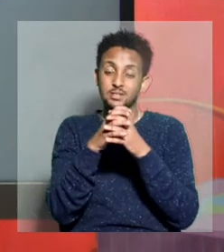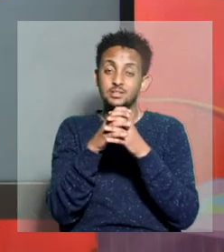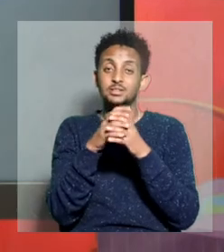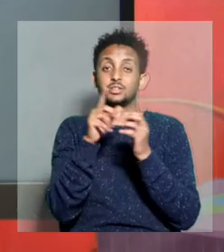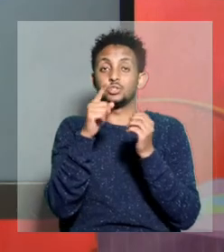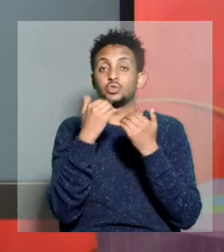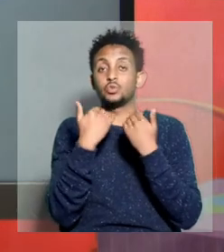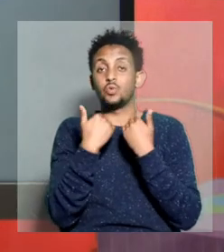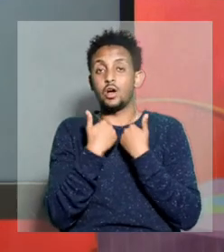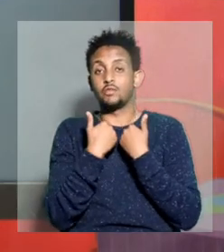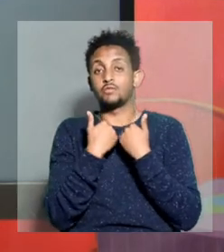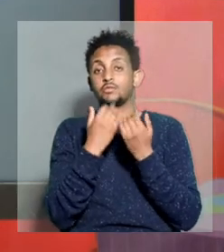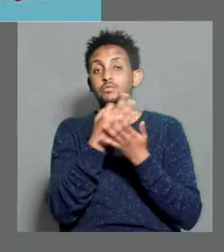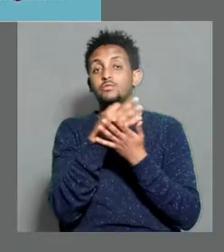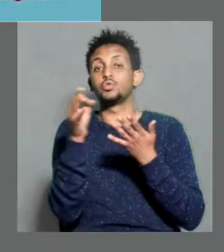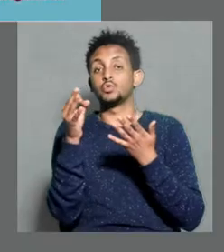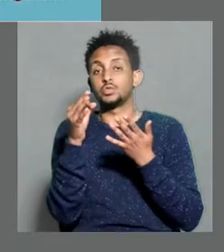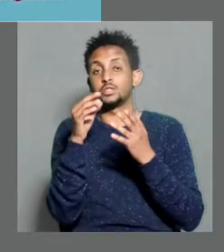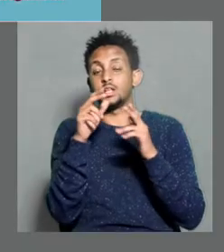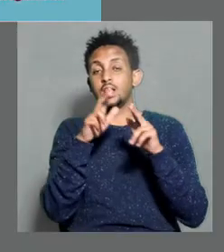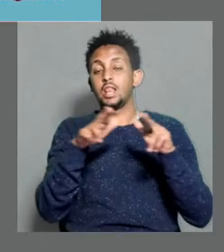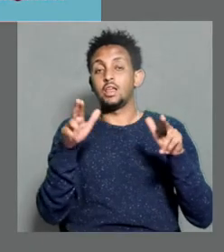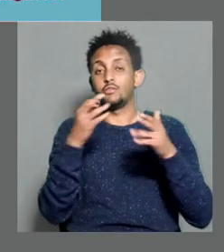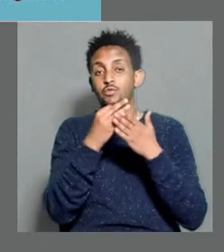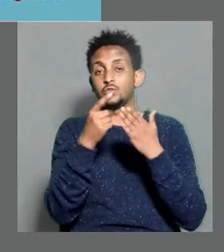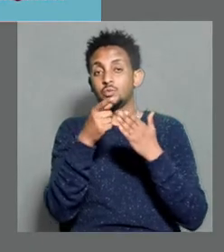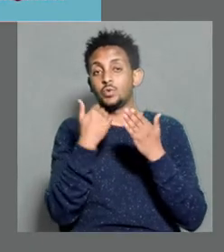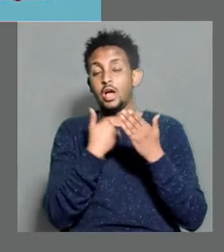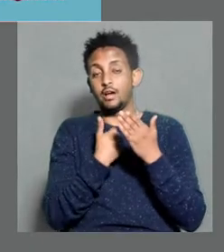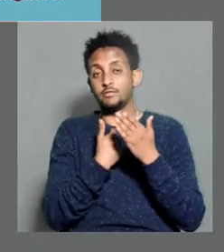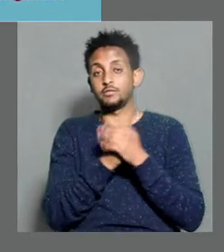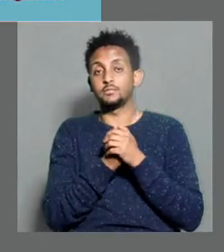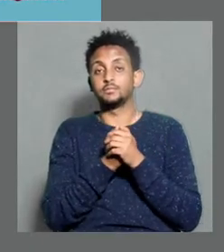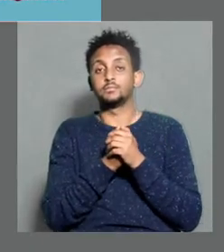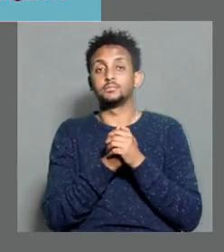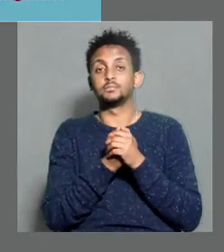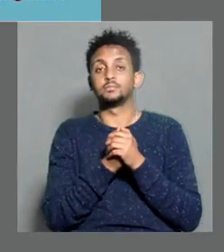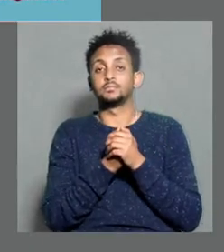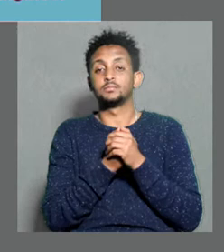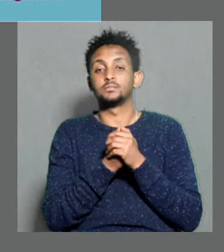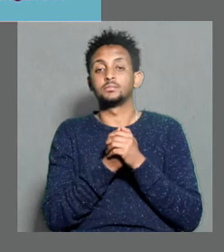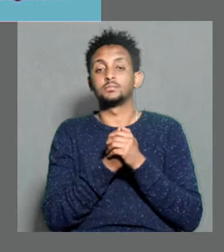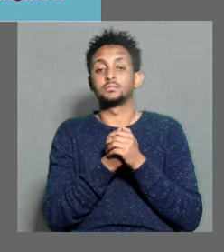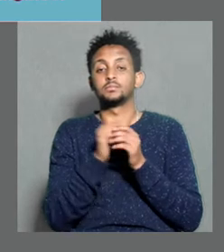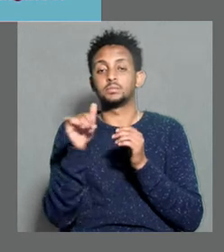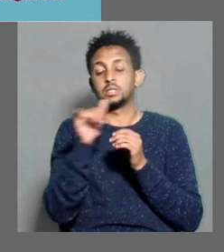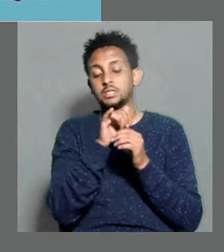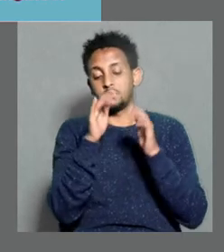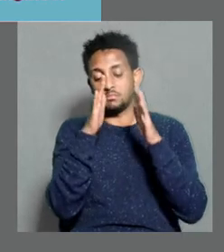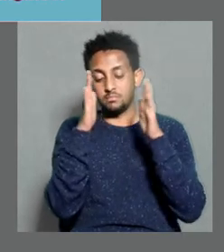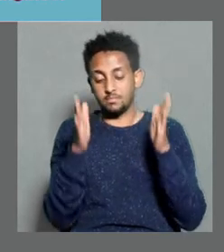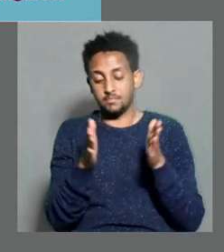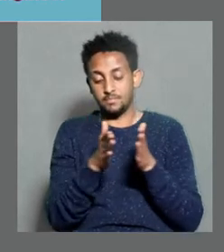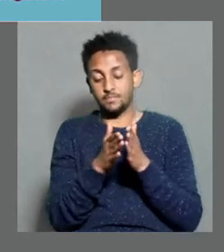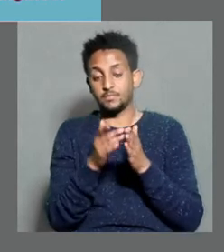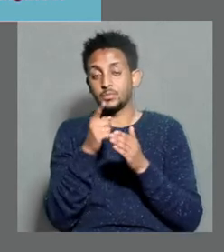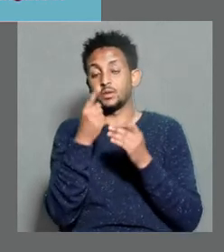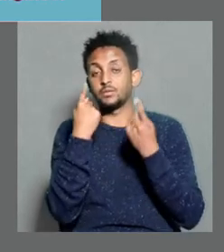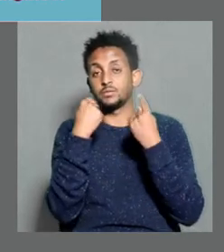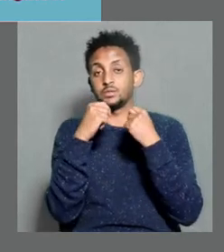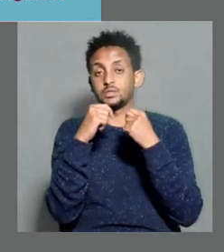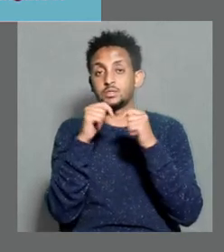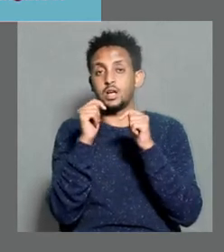suppose here you have a fluid, level of fluid, and here you have the same level. Suppose if you are